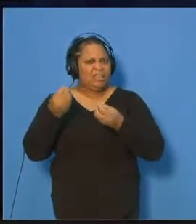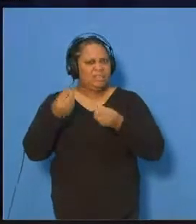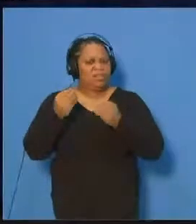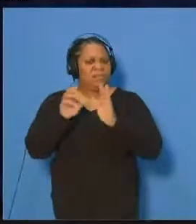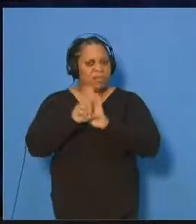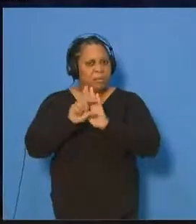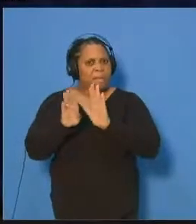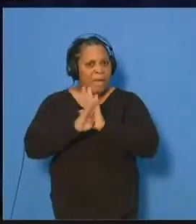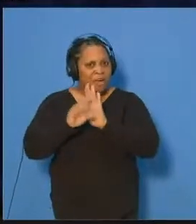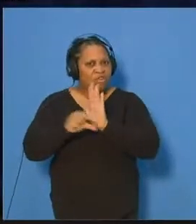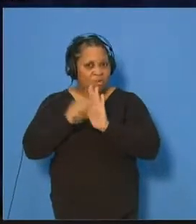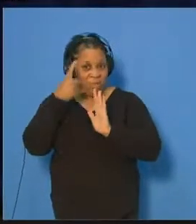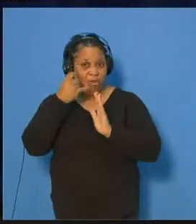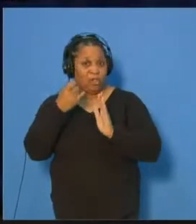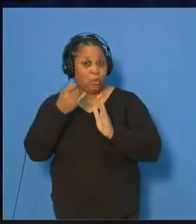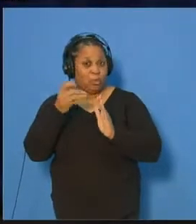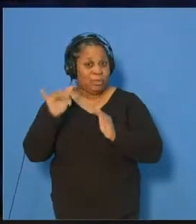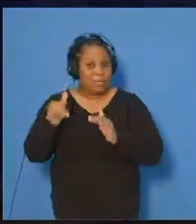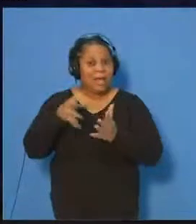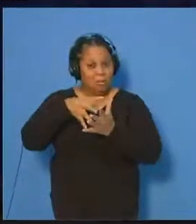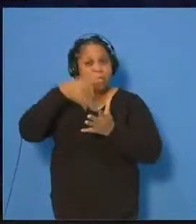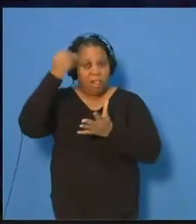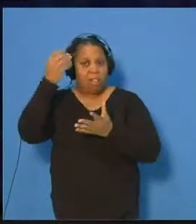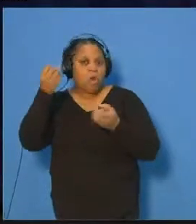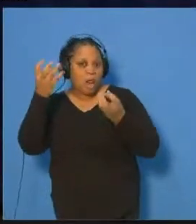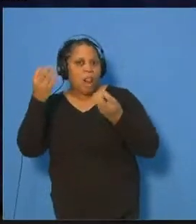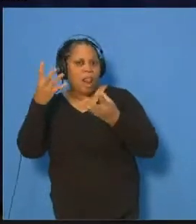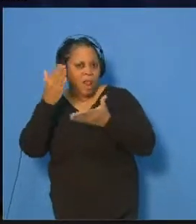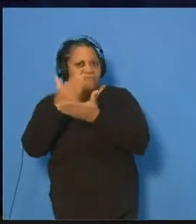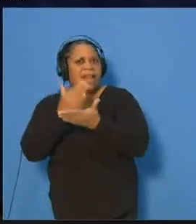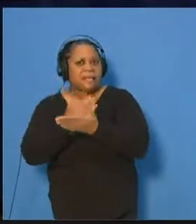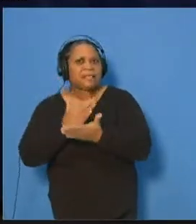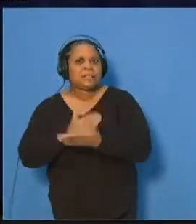what happened and what lessons have been learned?